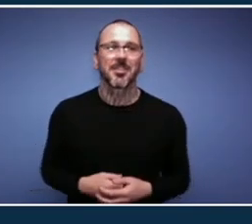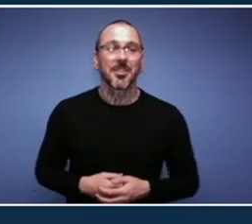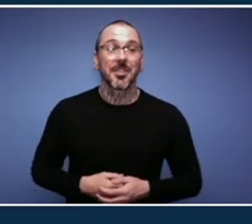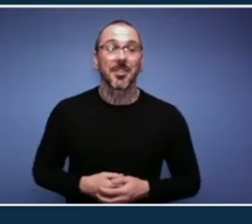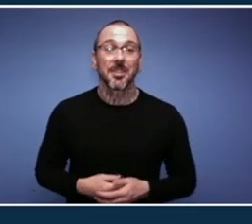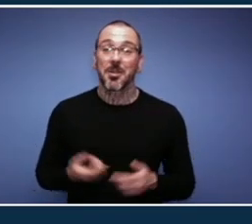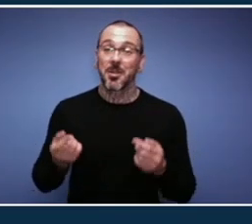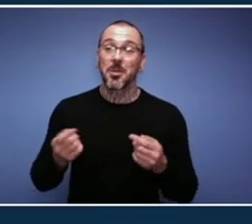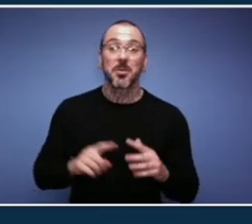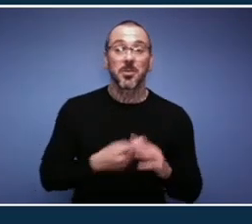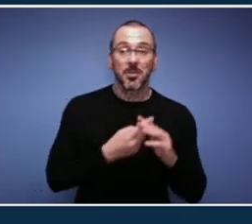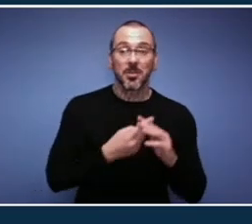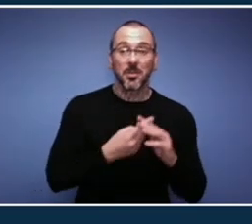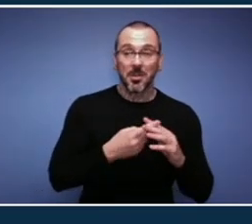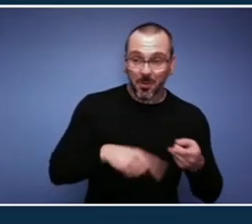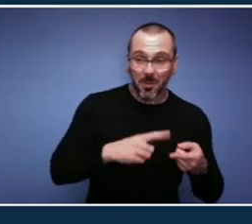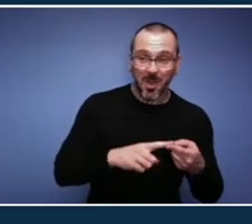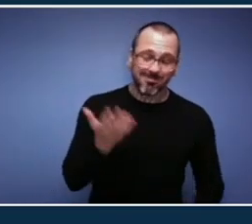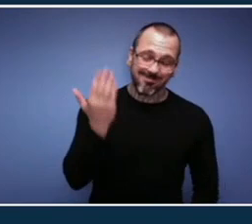report.